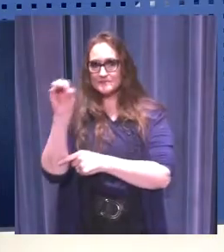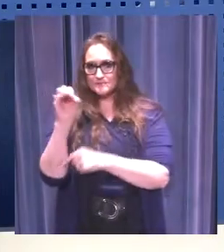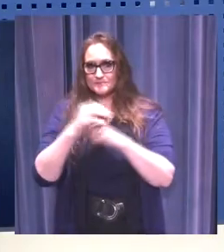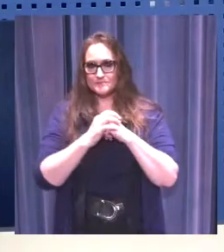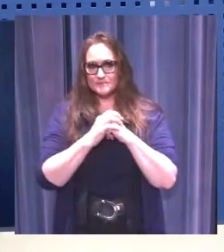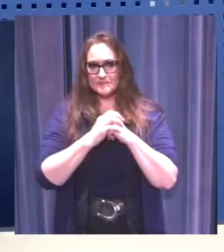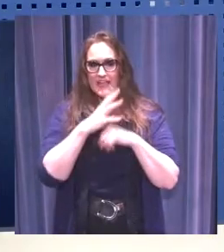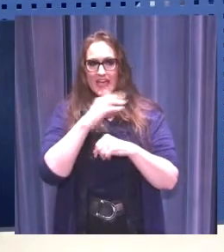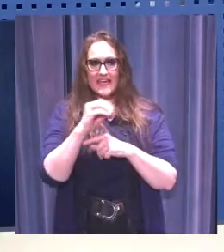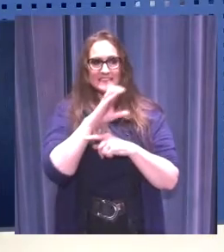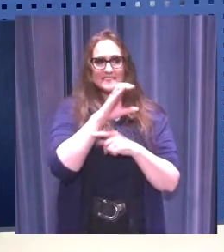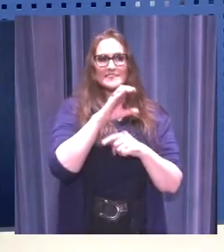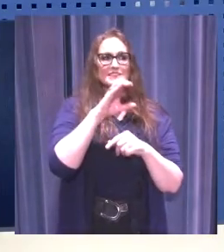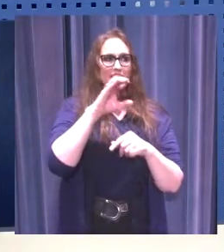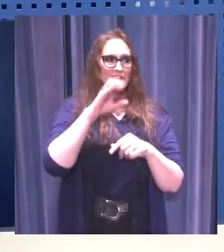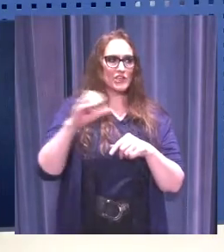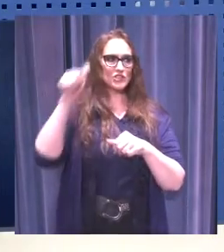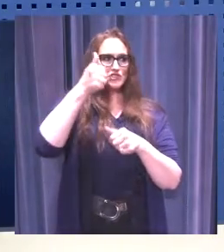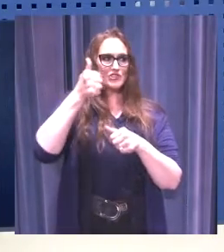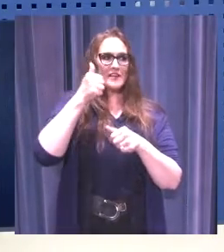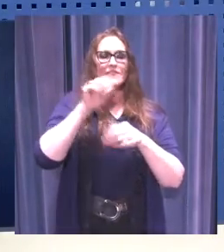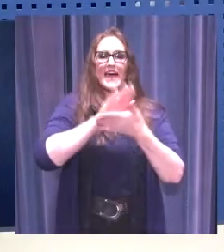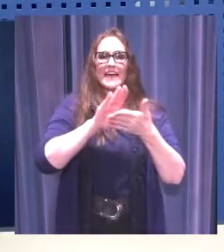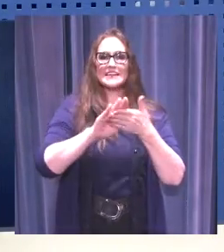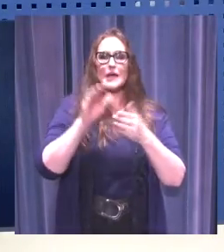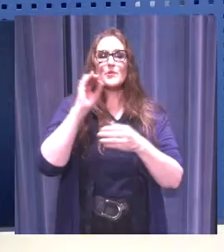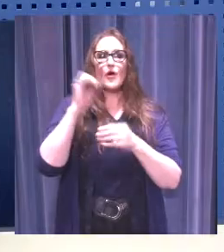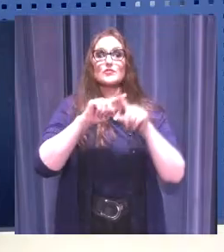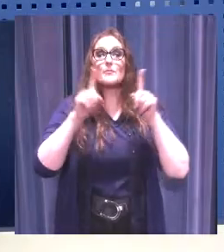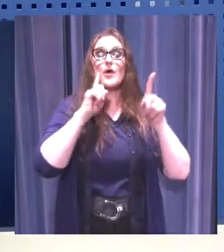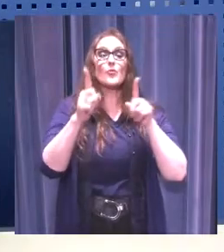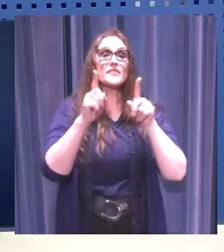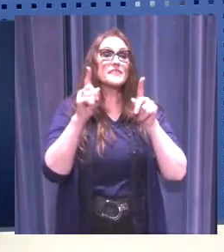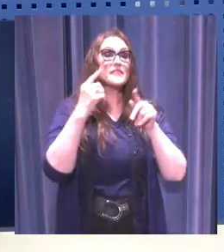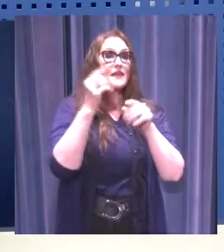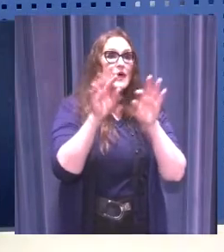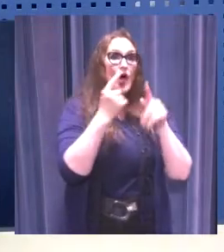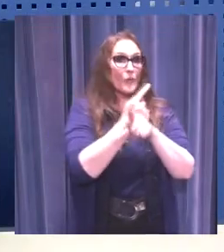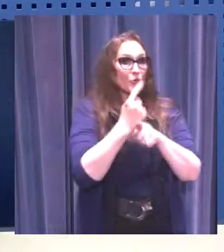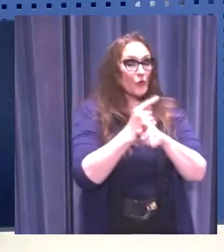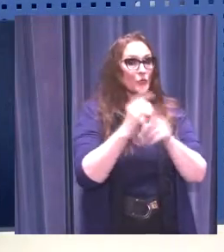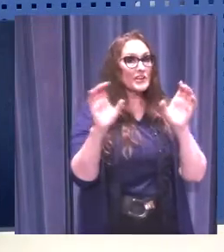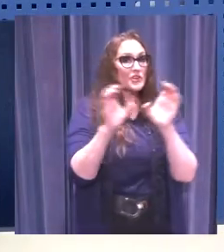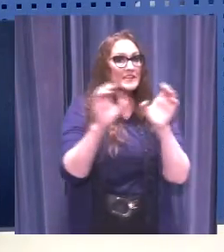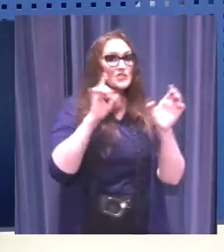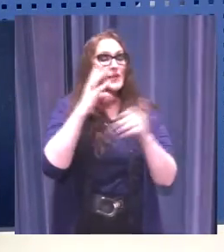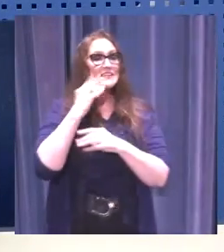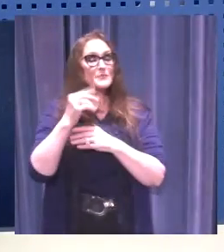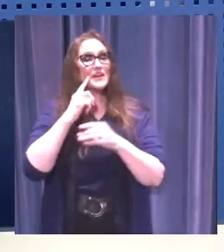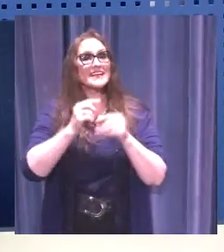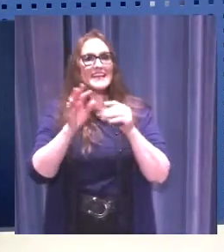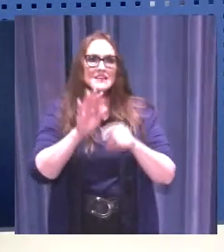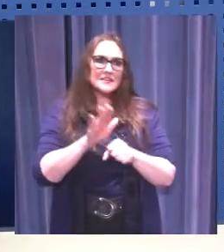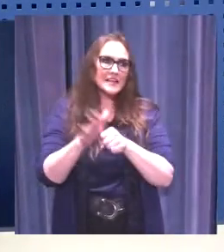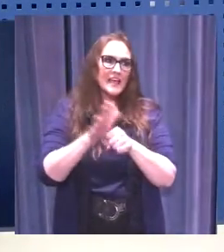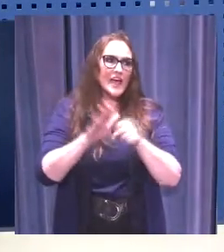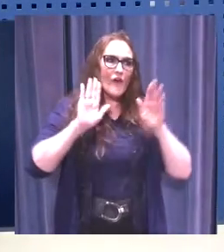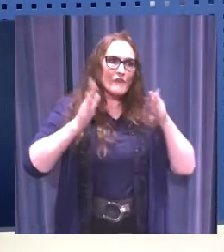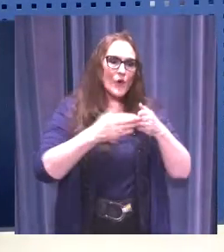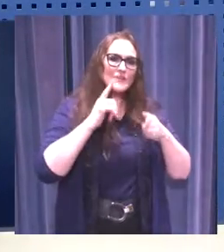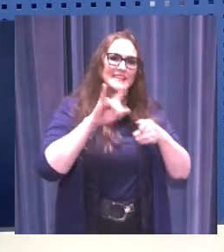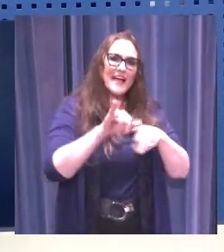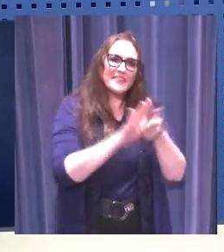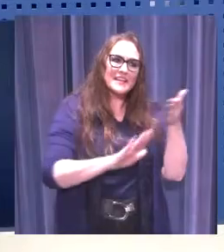officer, and chief academic officer with the appropriate credentials and experience and sufficient focus on the institution to